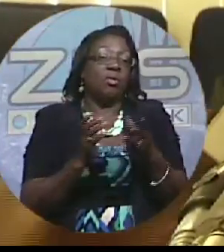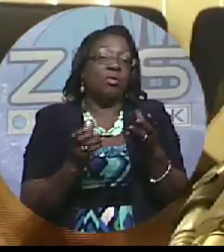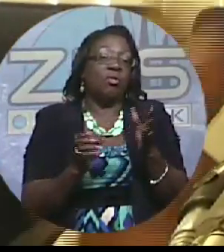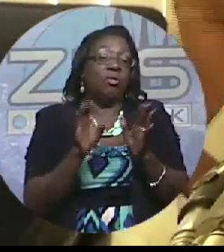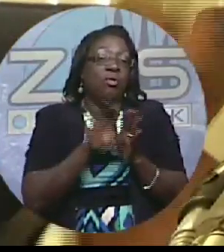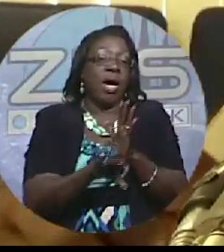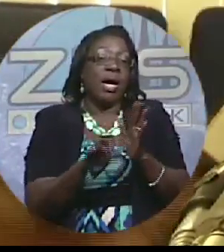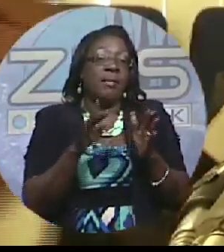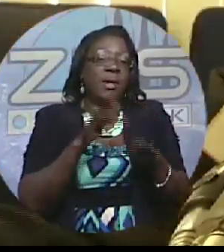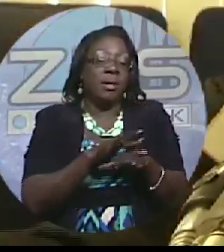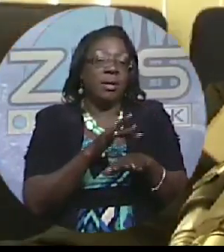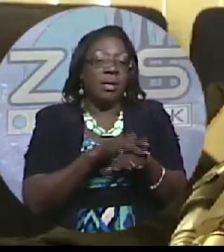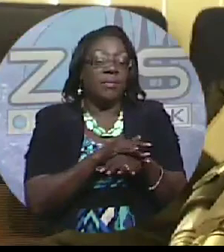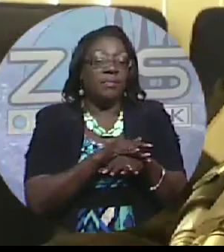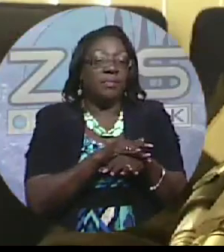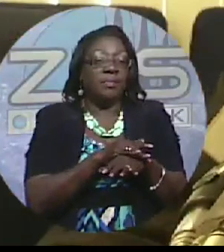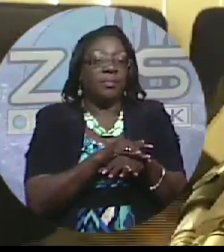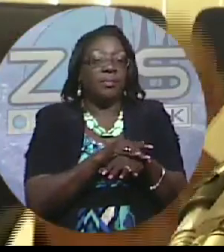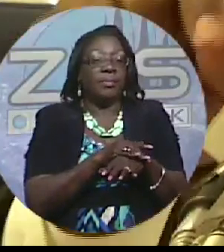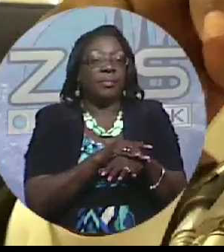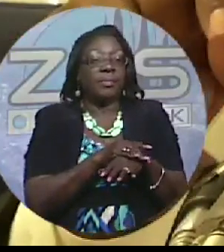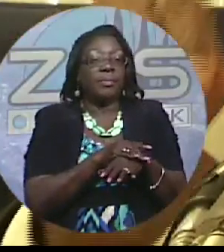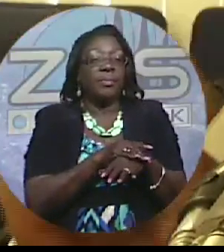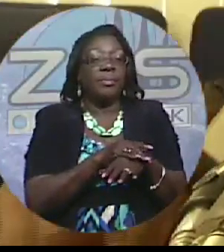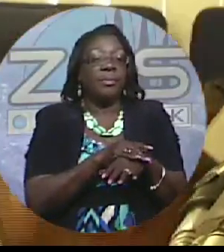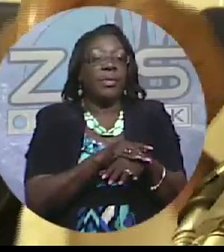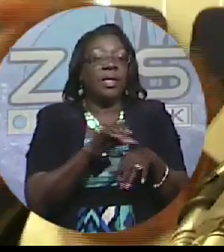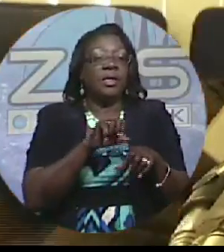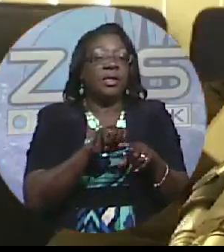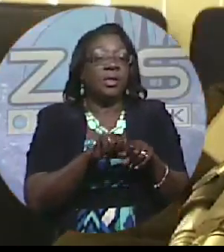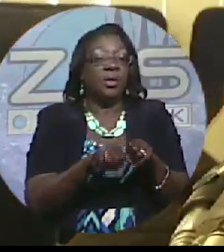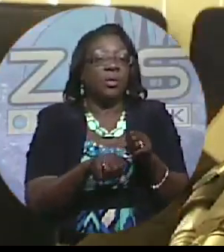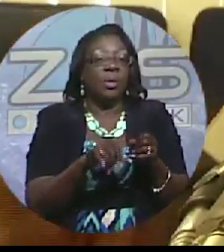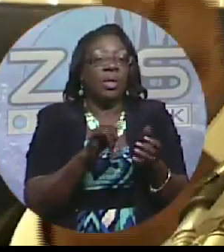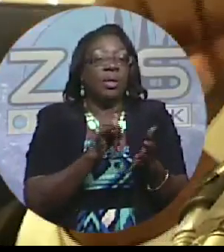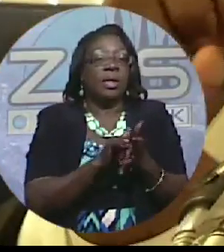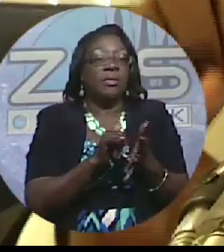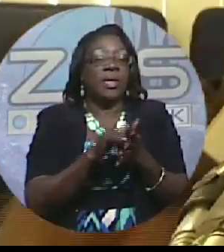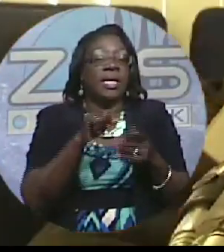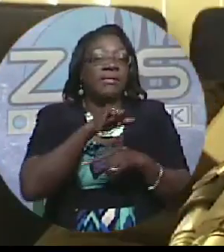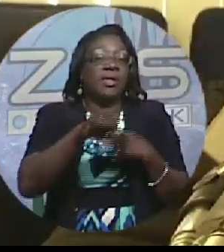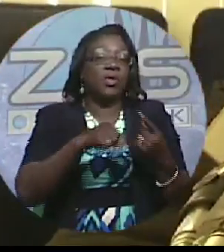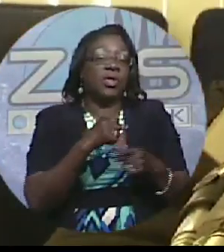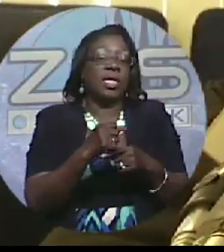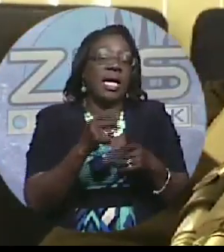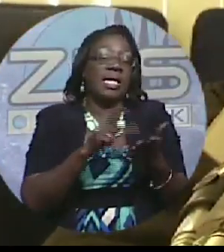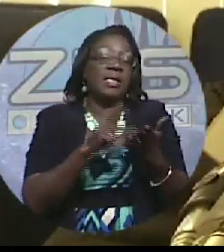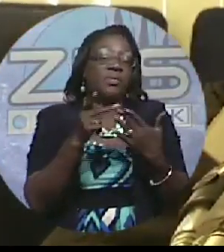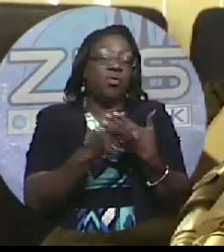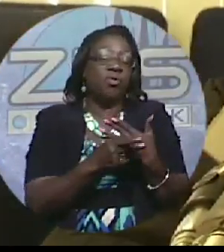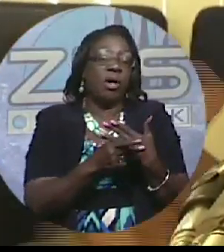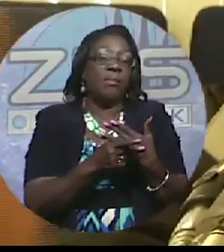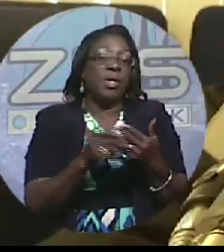can target the 17 to 35-year-old so that you can have socialization programs, skills training programs.